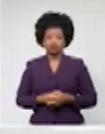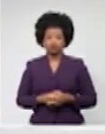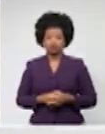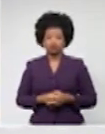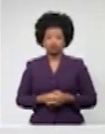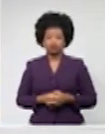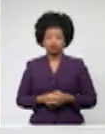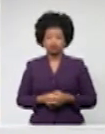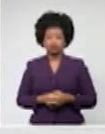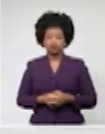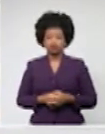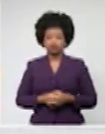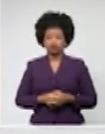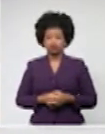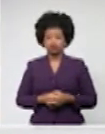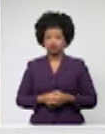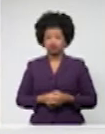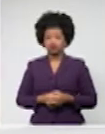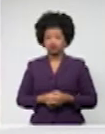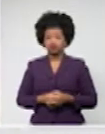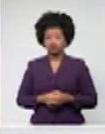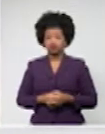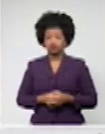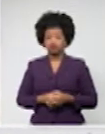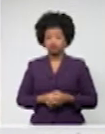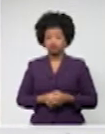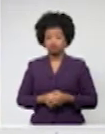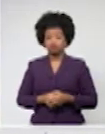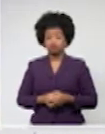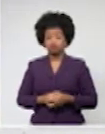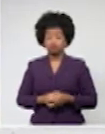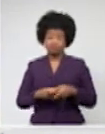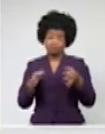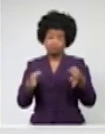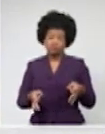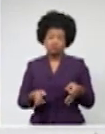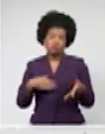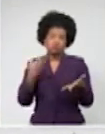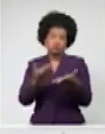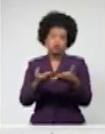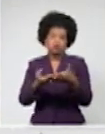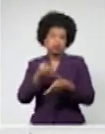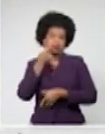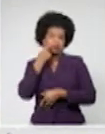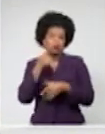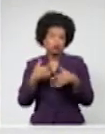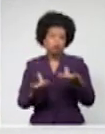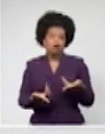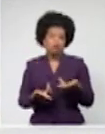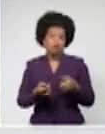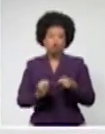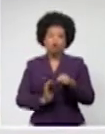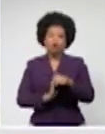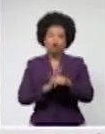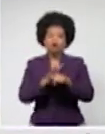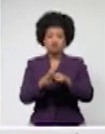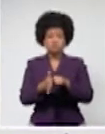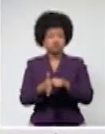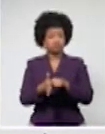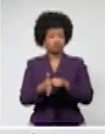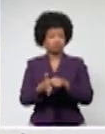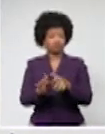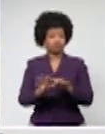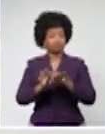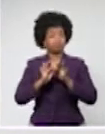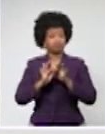excuse for not fulfilling with established measures. Yesterday, as a consequence of the number of cases reported in